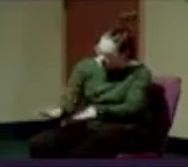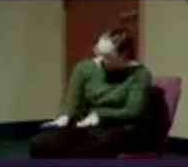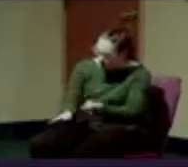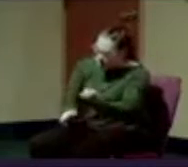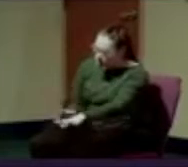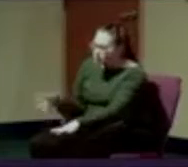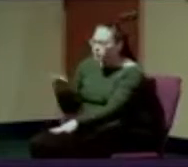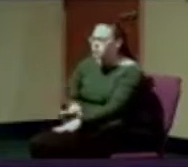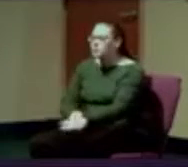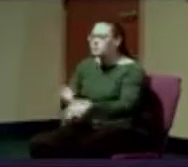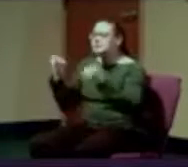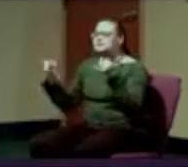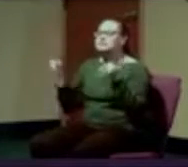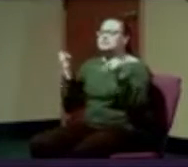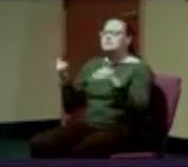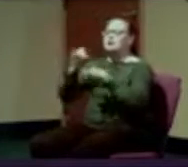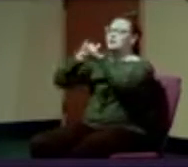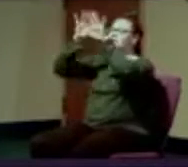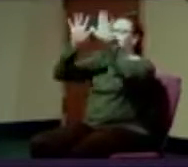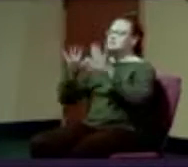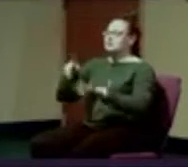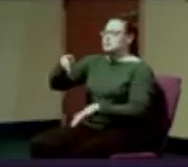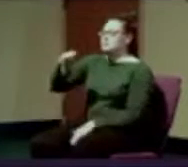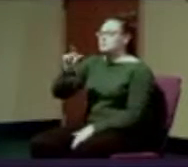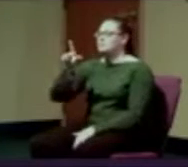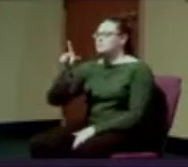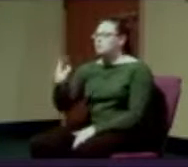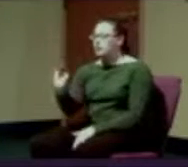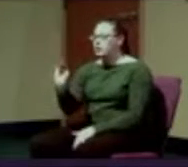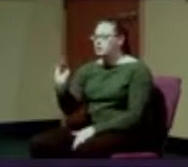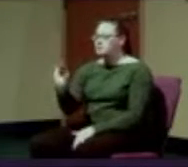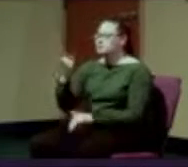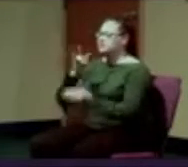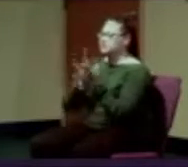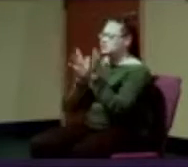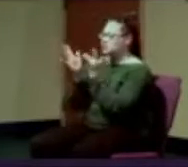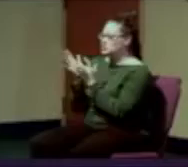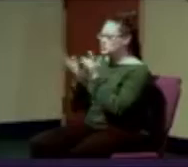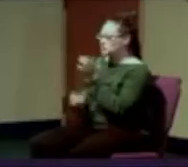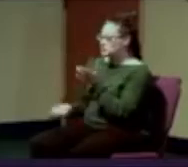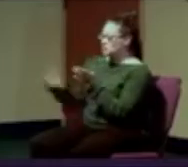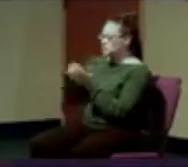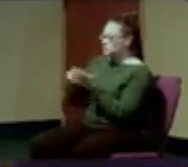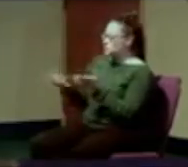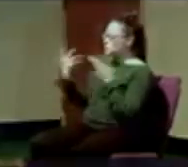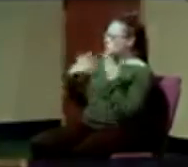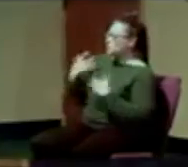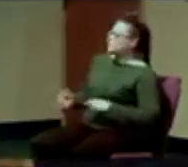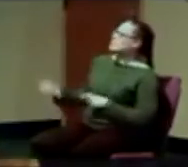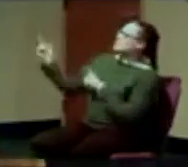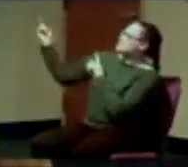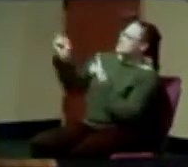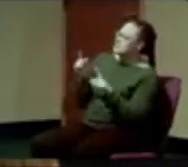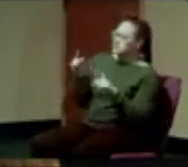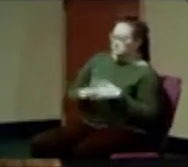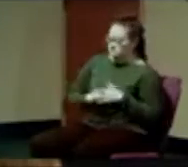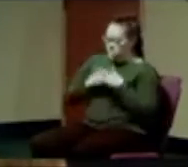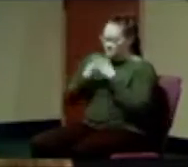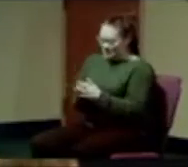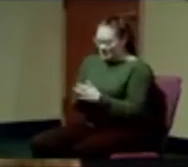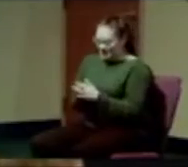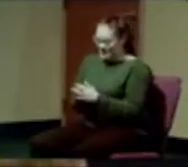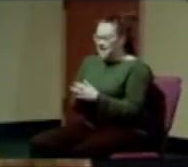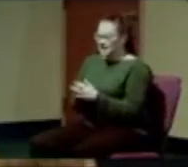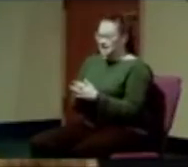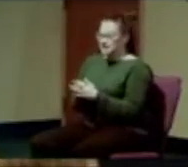Palm Sunday, the triumphal entry of Jesus into Jerusalem. This begins the Passion Week, the Holy Week, the week